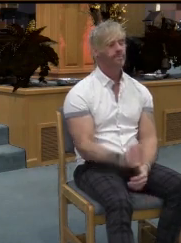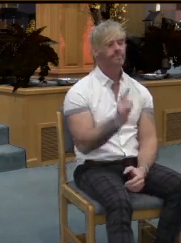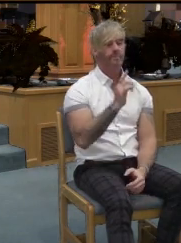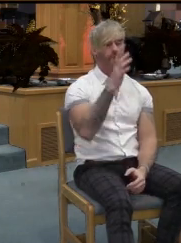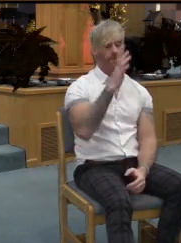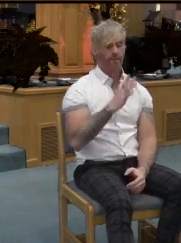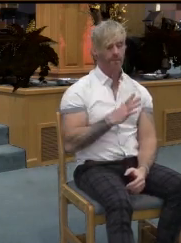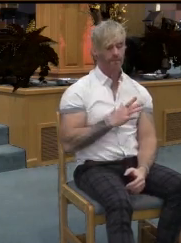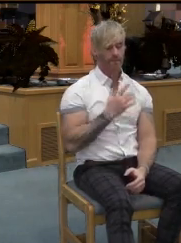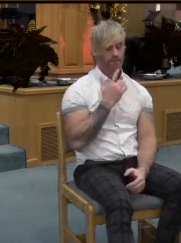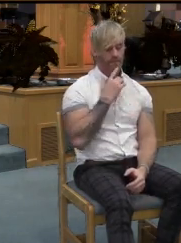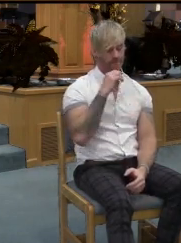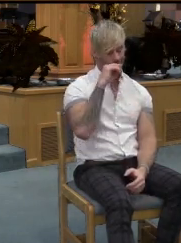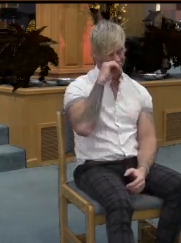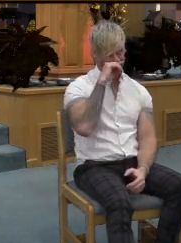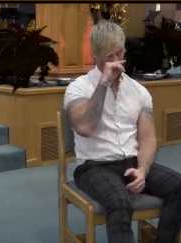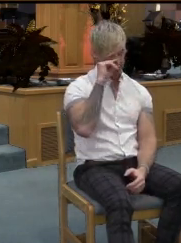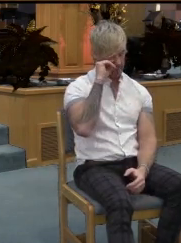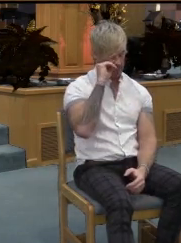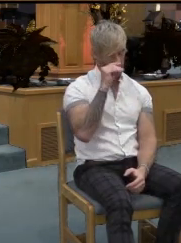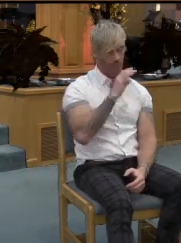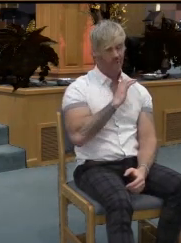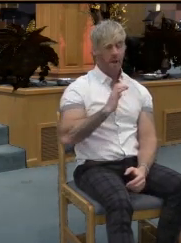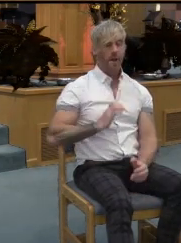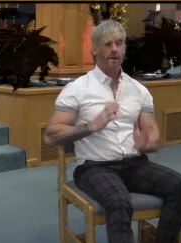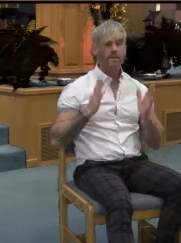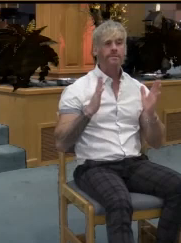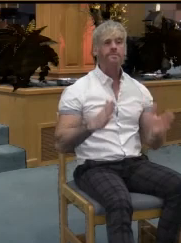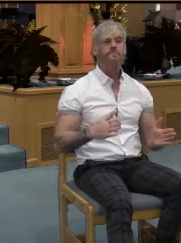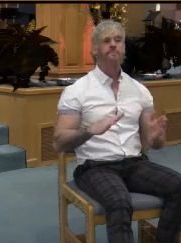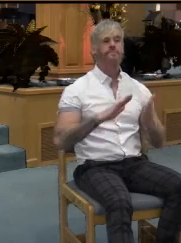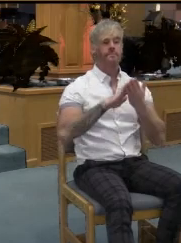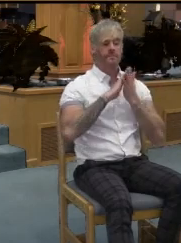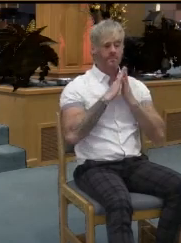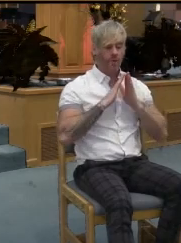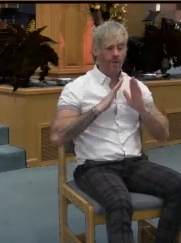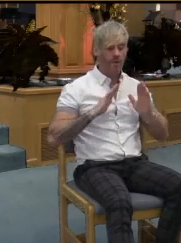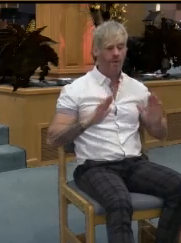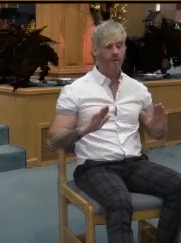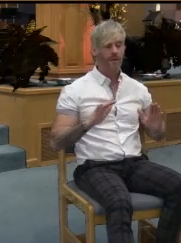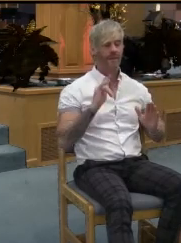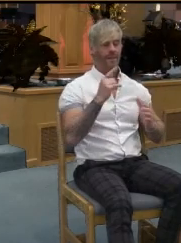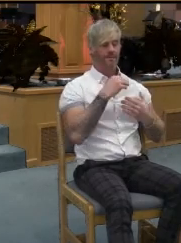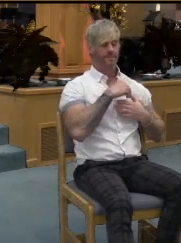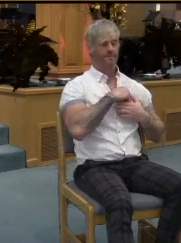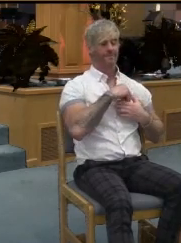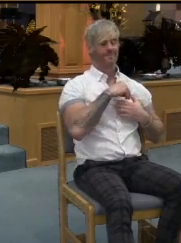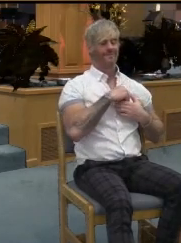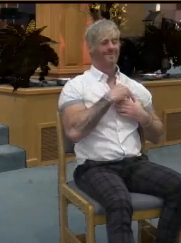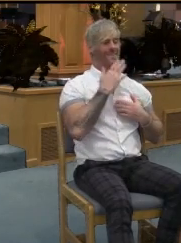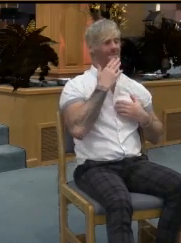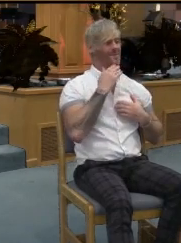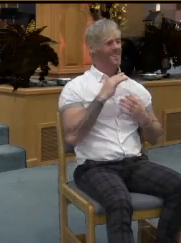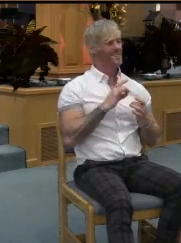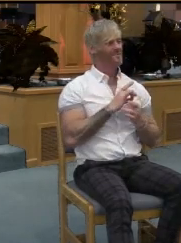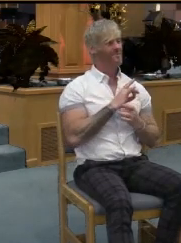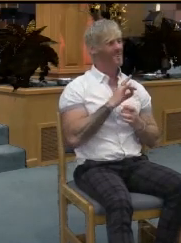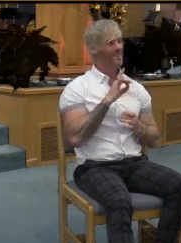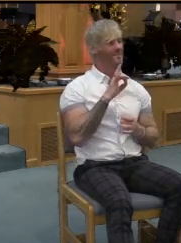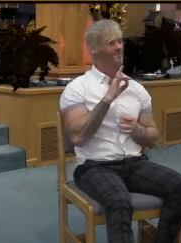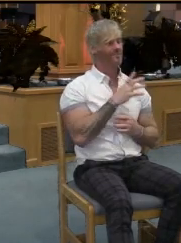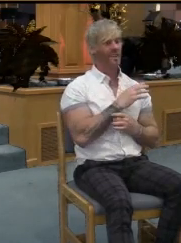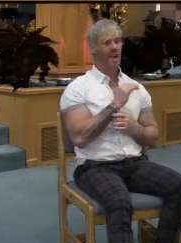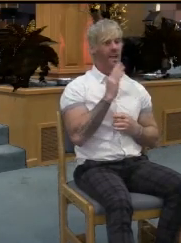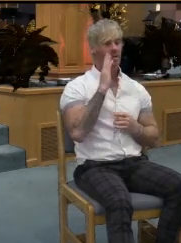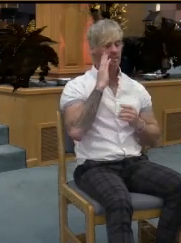aptly, Christian contentment is that sweet, inward, quiet, gracious frame of spirit which freely submits to